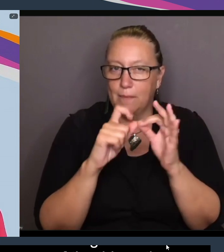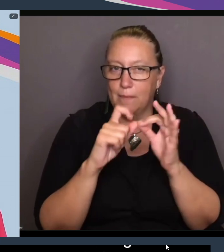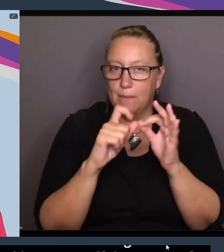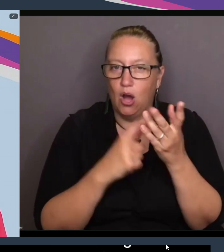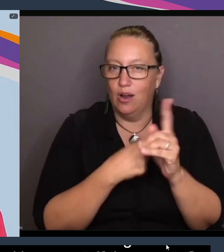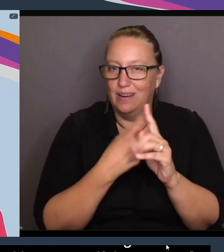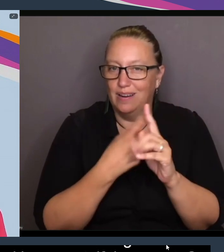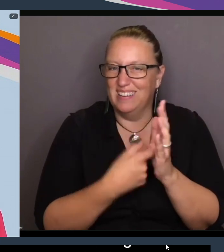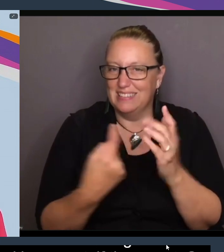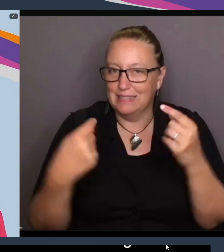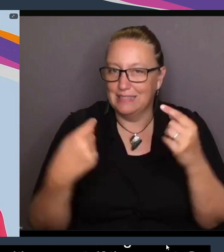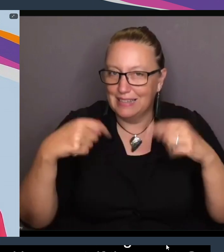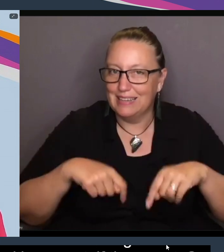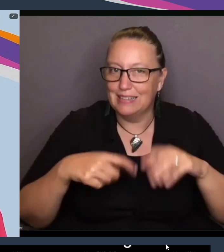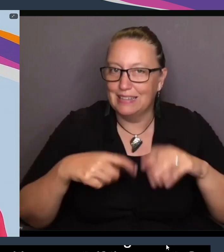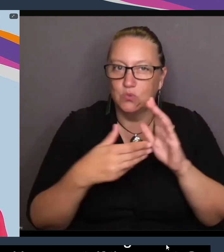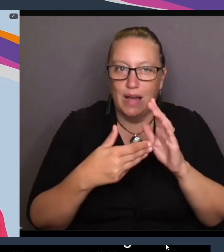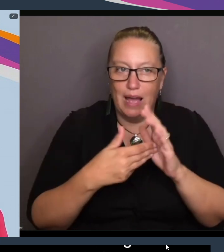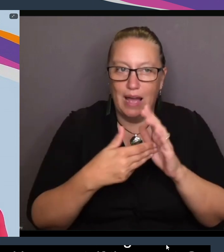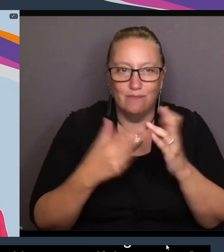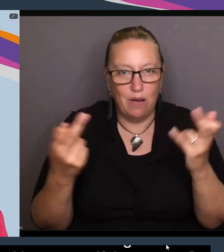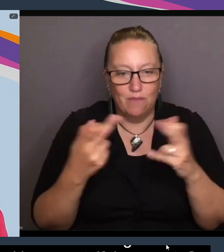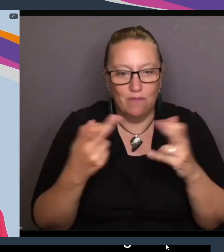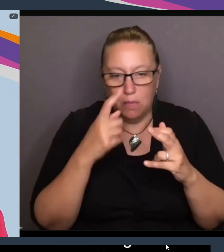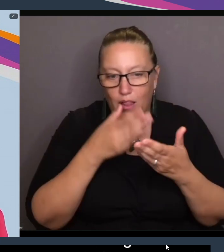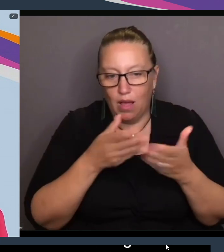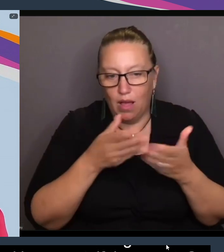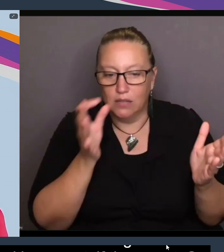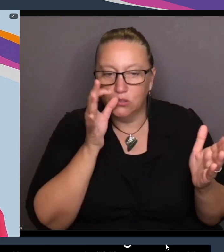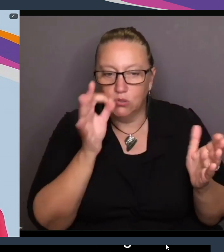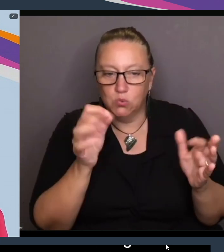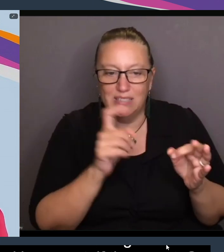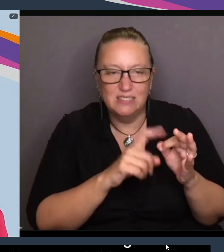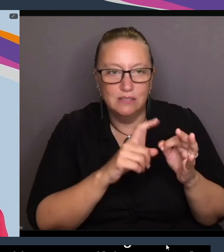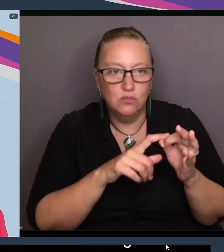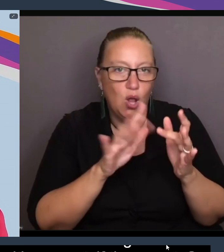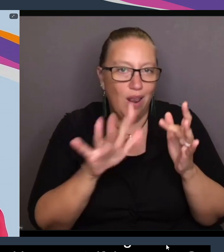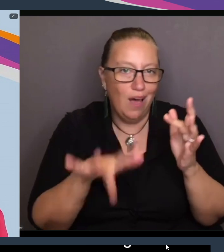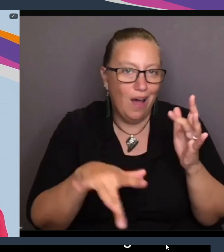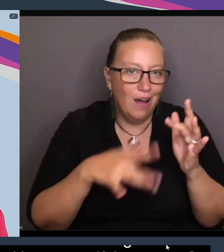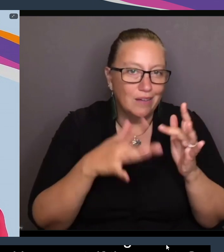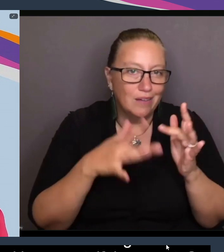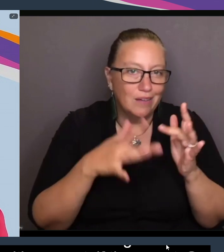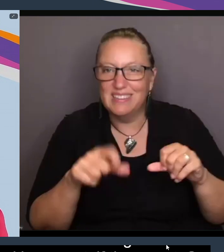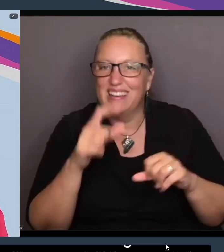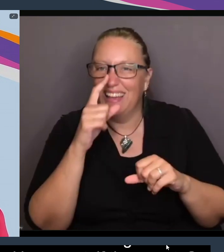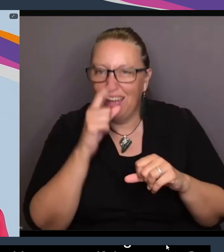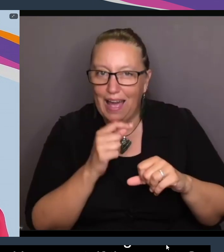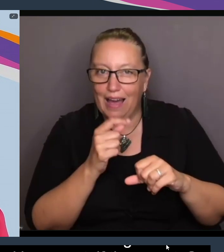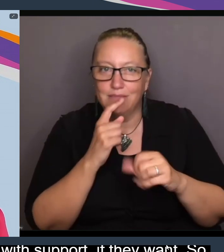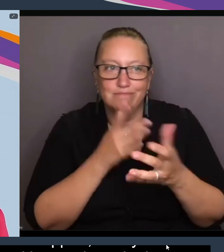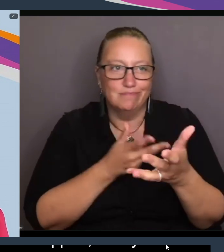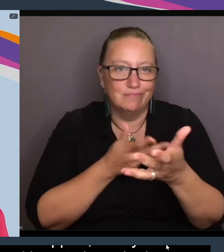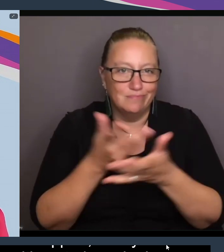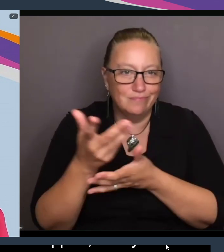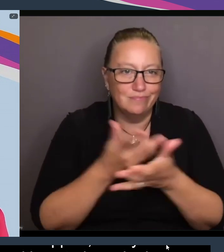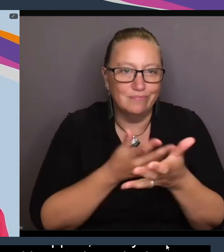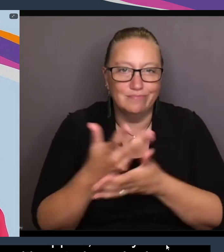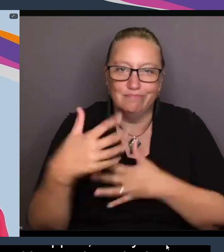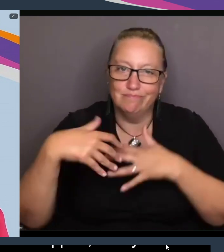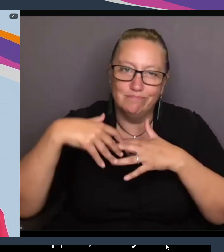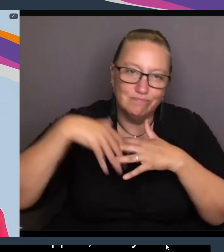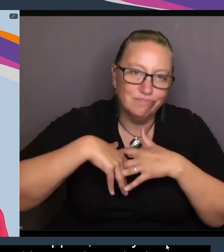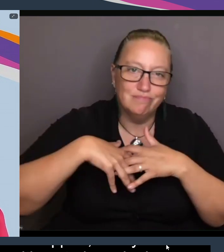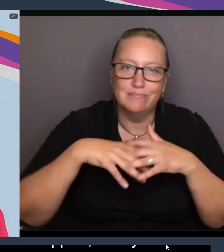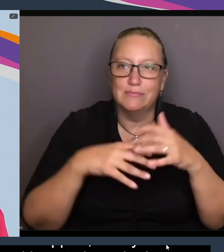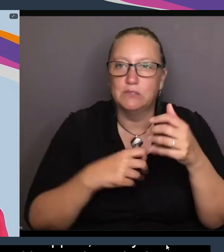to engage with and ask questions online. And there are some supports embedded. It's in a Canvas